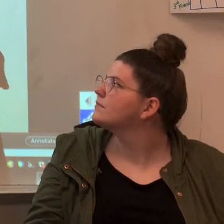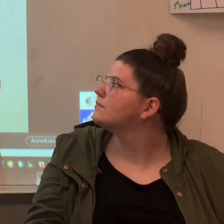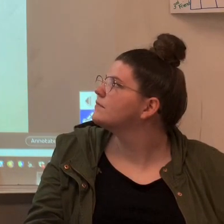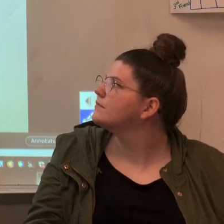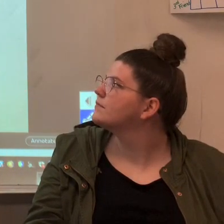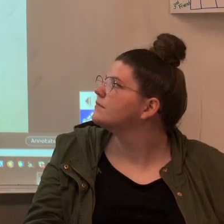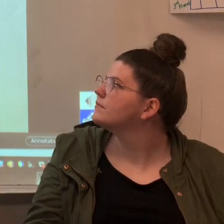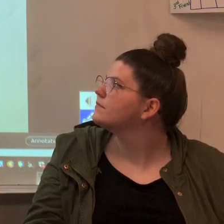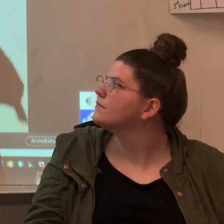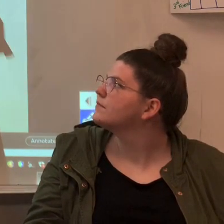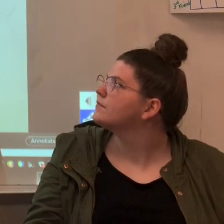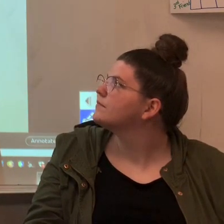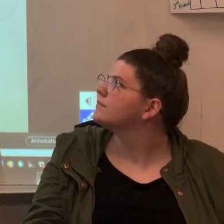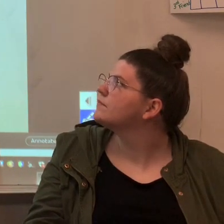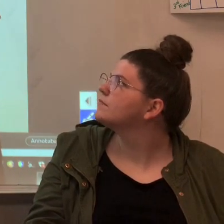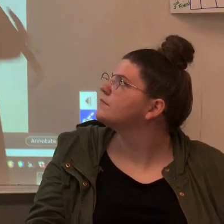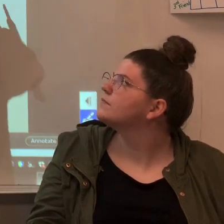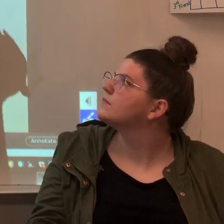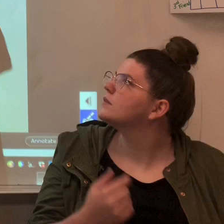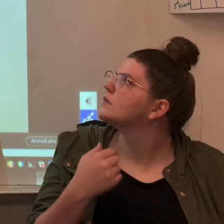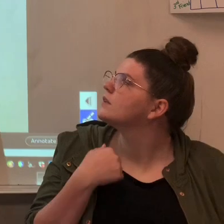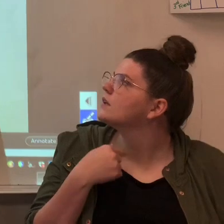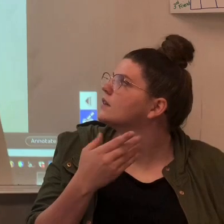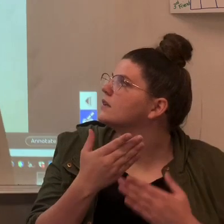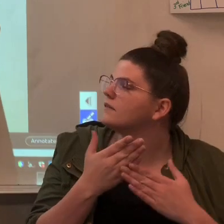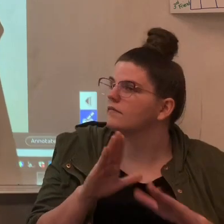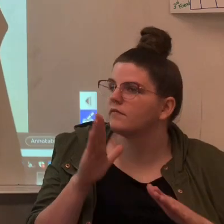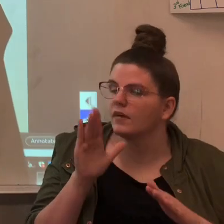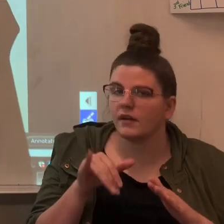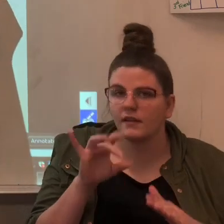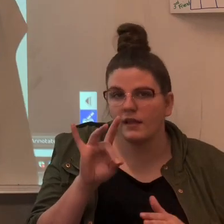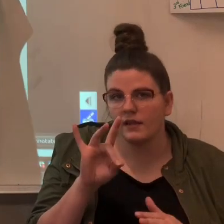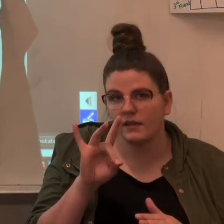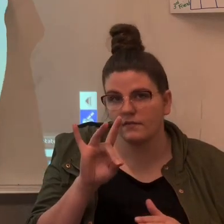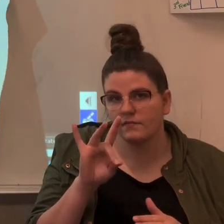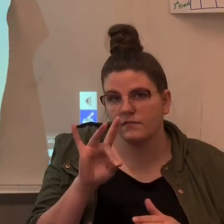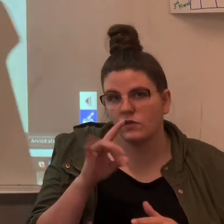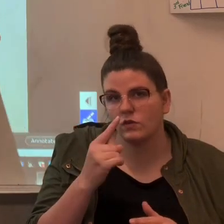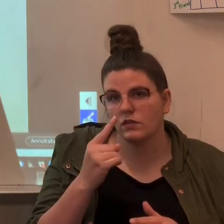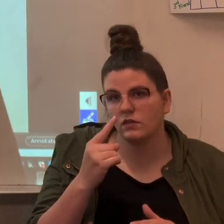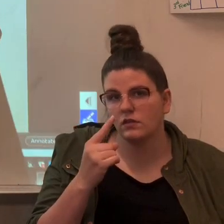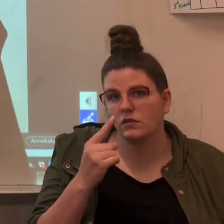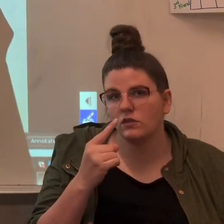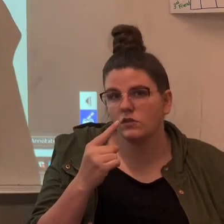8. Okay, so I divided it out by 8. I'm shading in 3. 1,